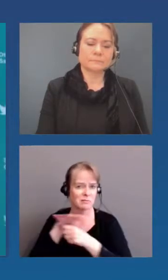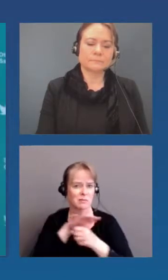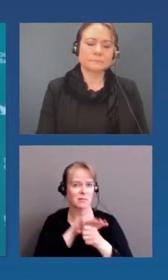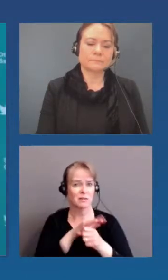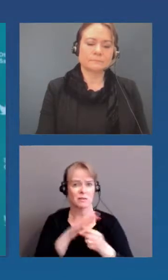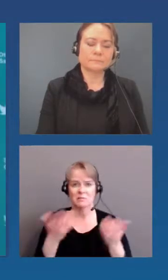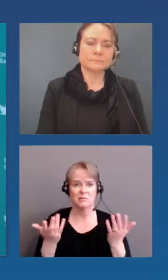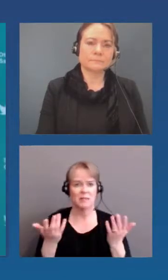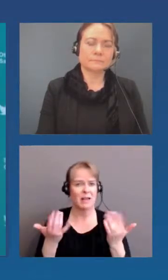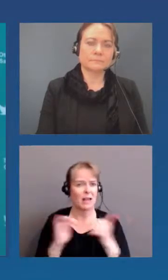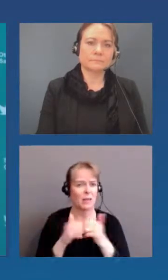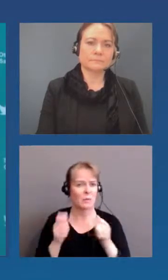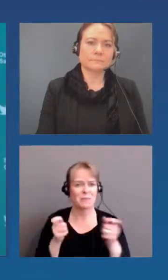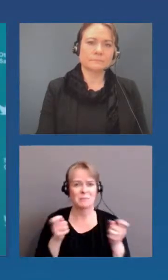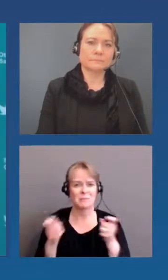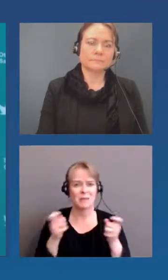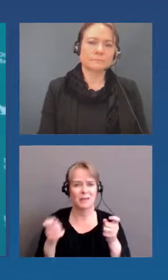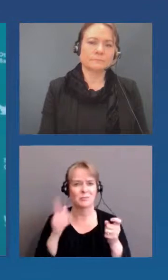hospital wards?